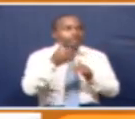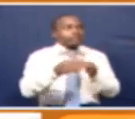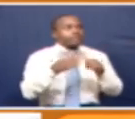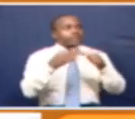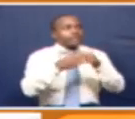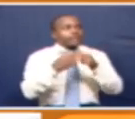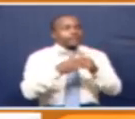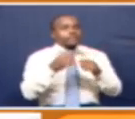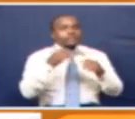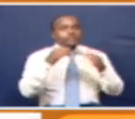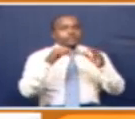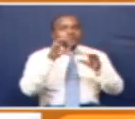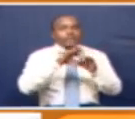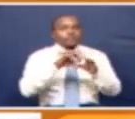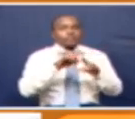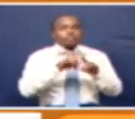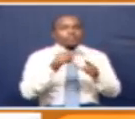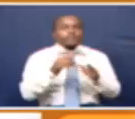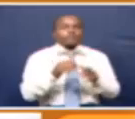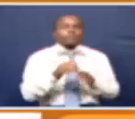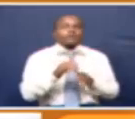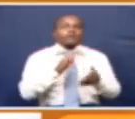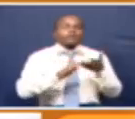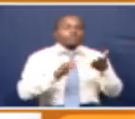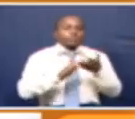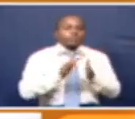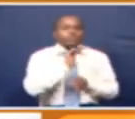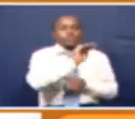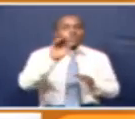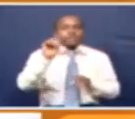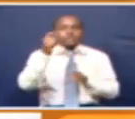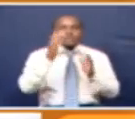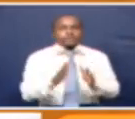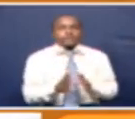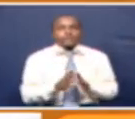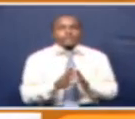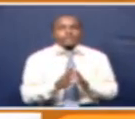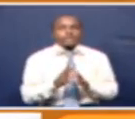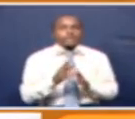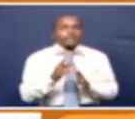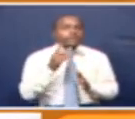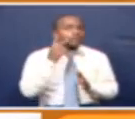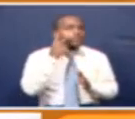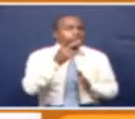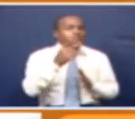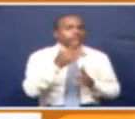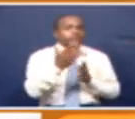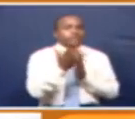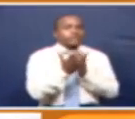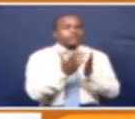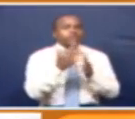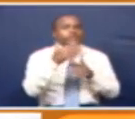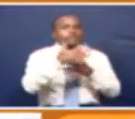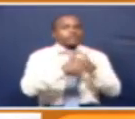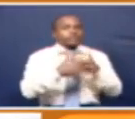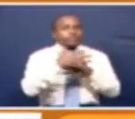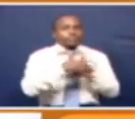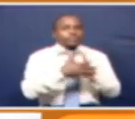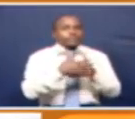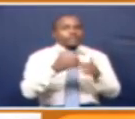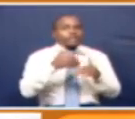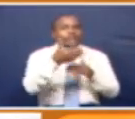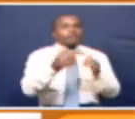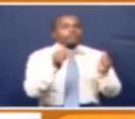election, but they were very quick at asking Kenyans to see the server immediately after the 26th October sham